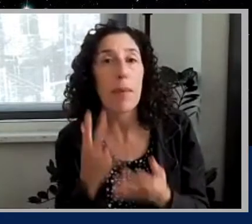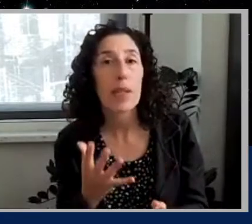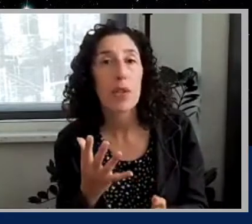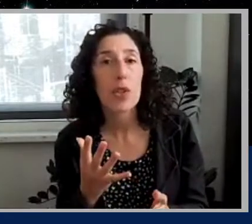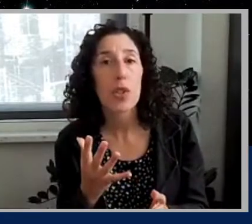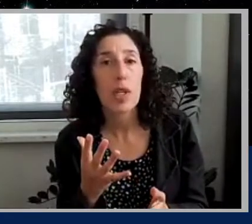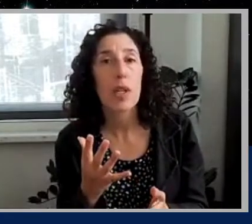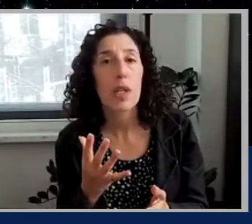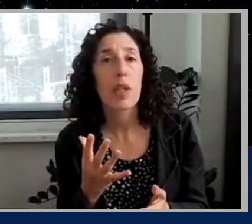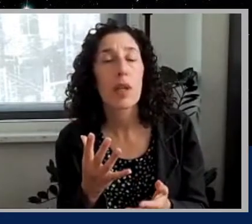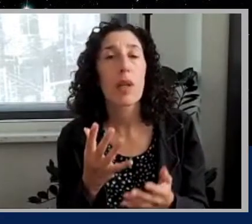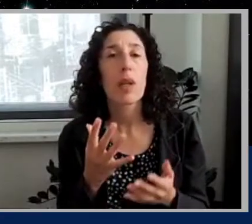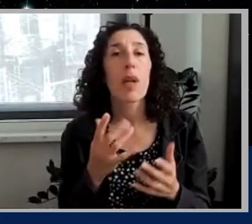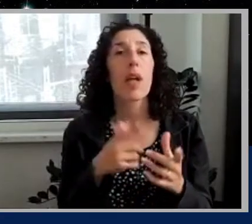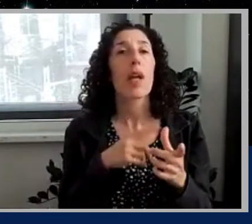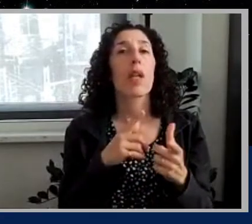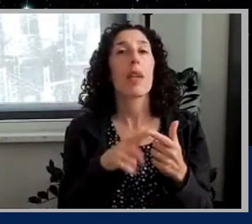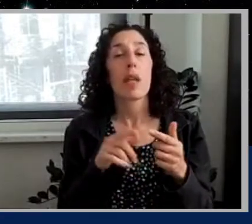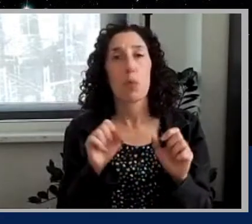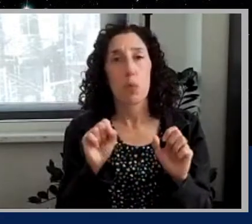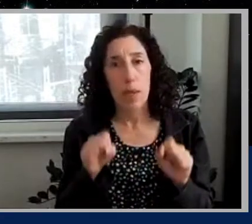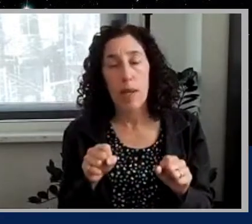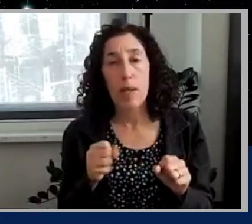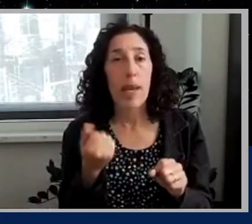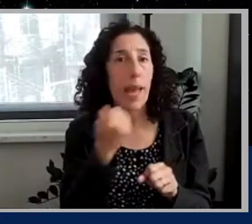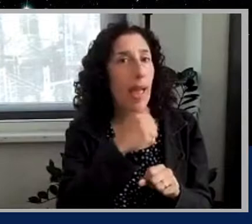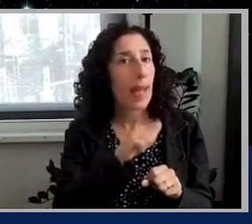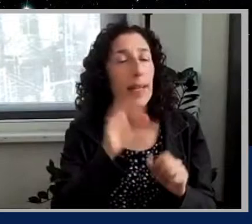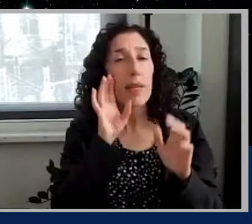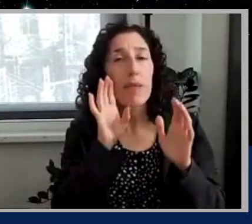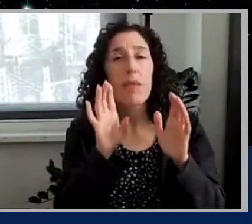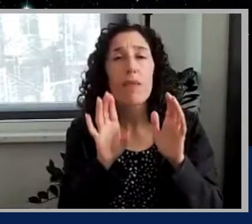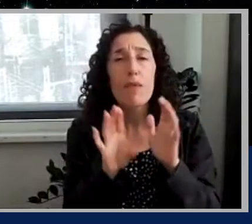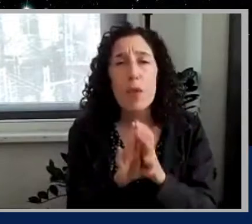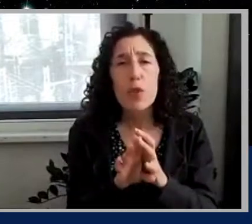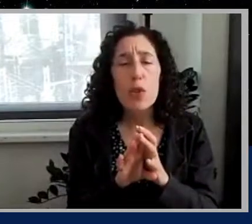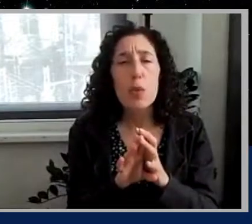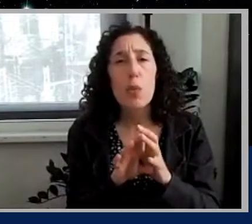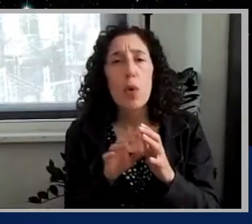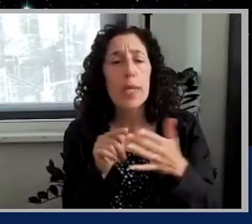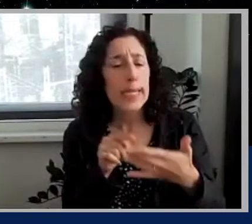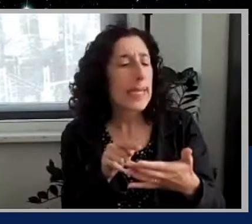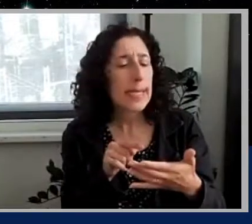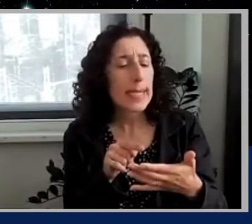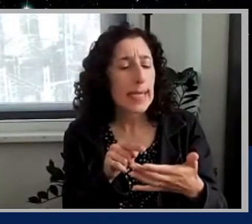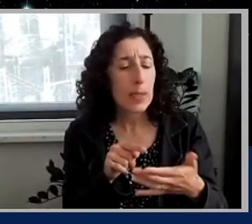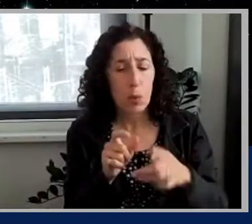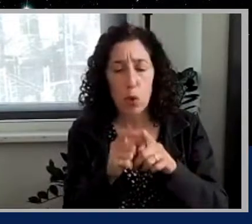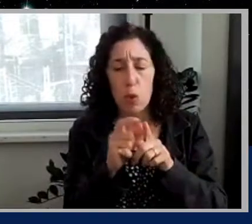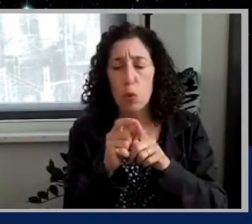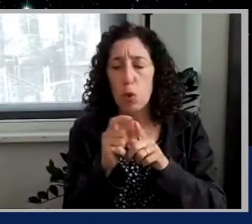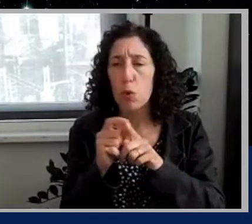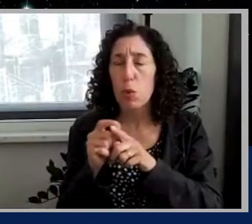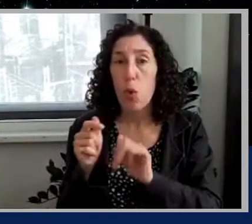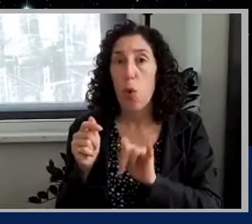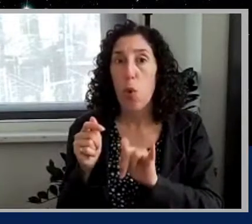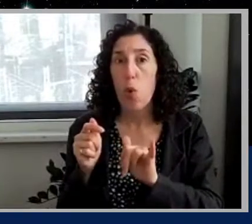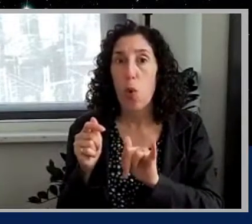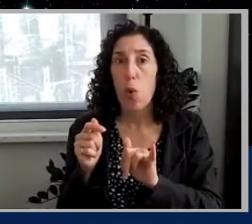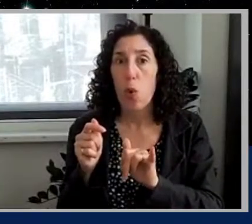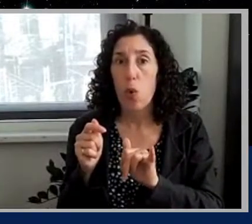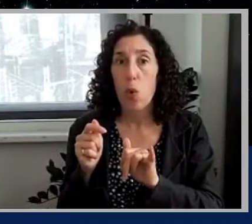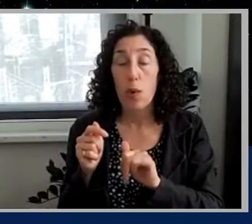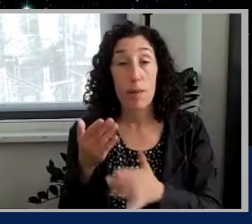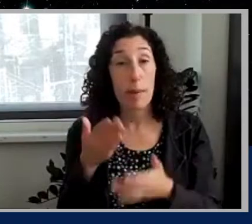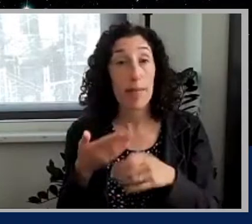been finding is that it helps people who are, say, more non-expert, because it's like having a little astronomer sitting on your shoulder, kind